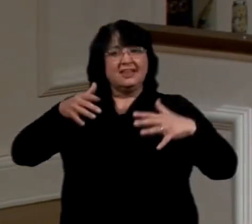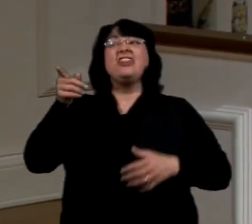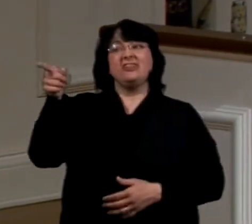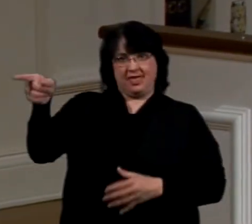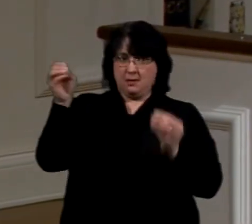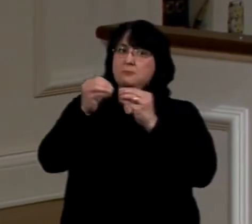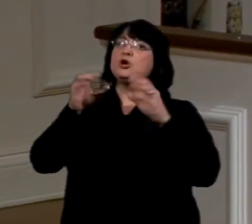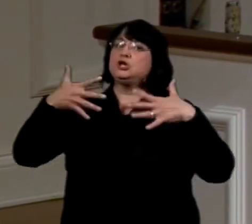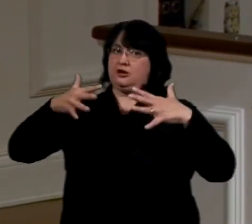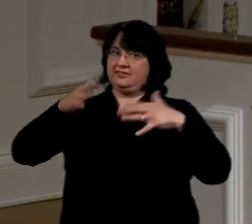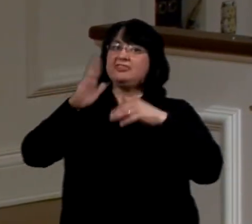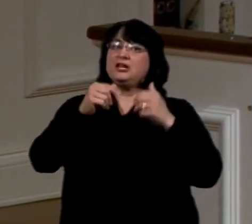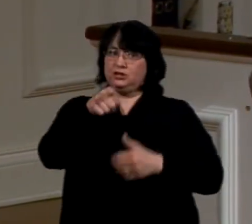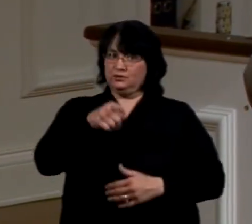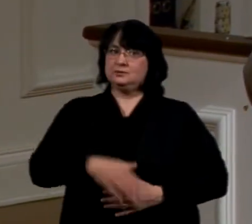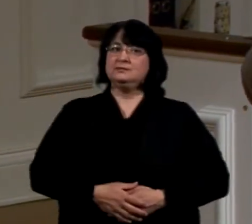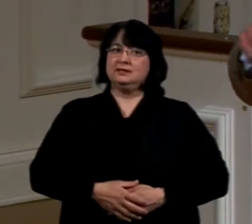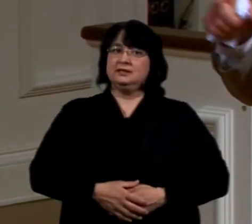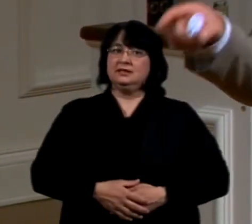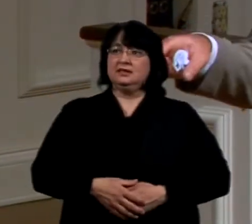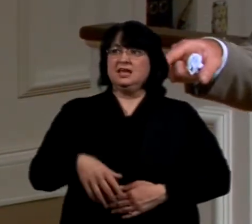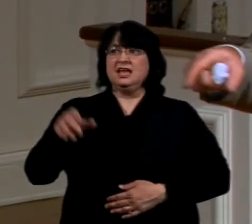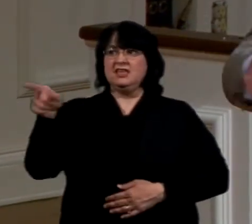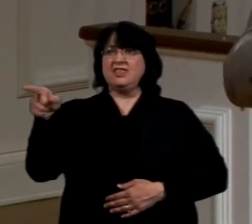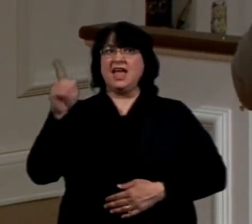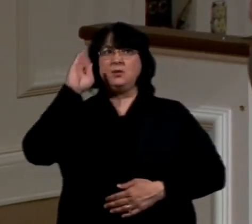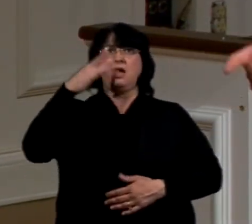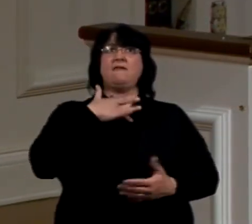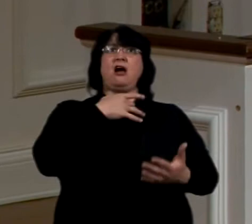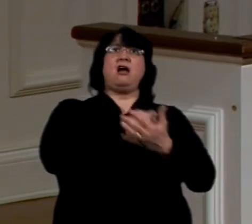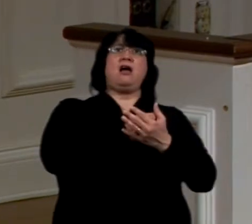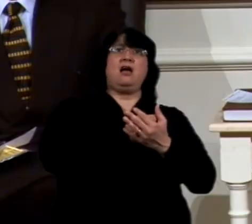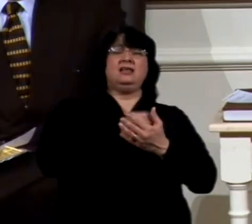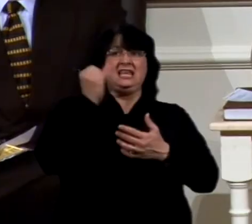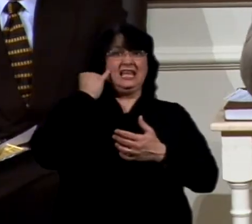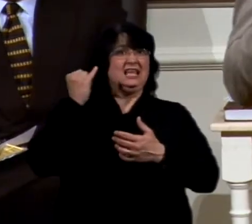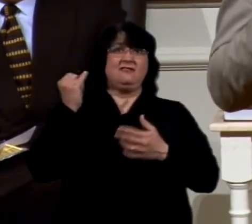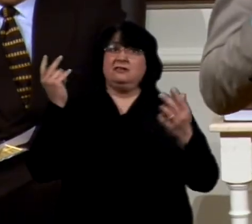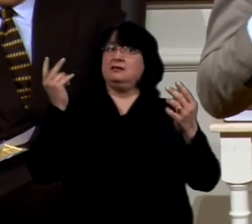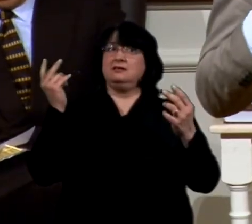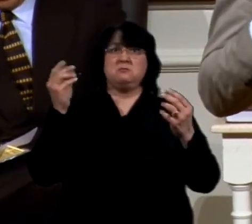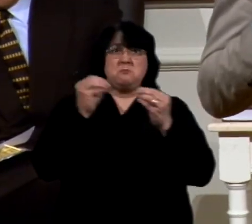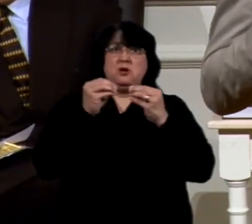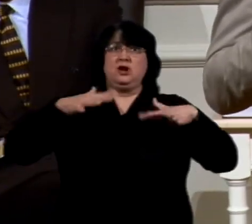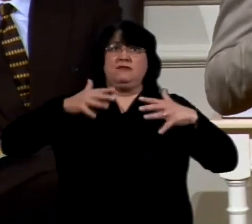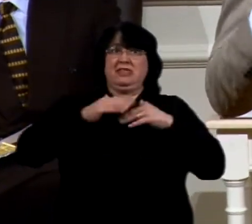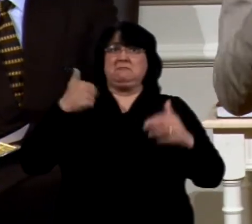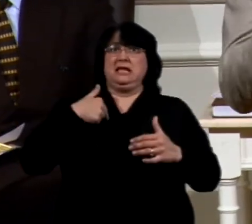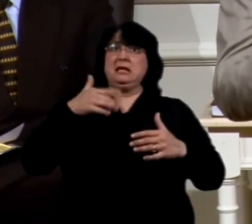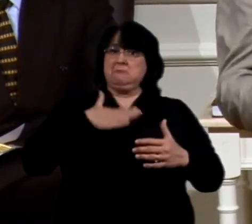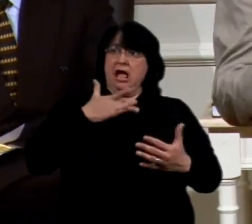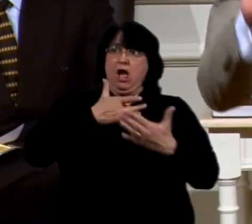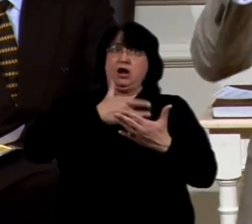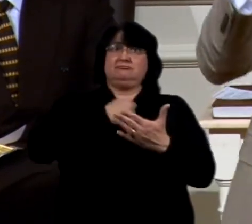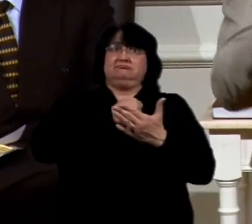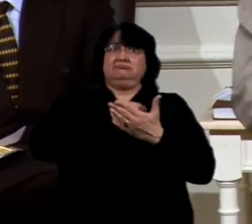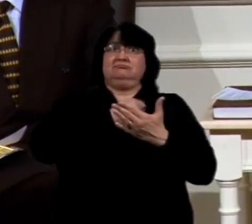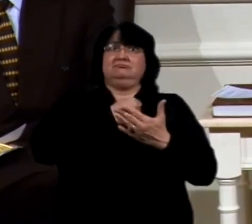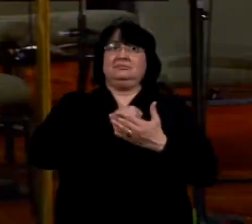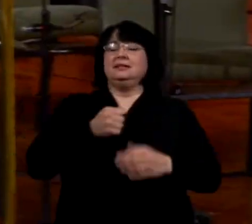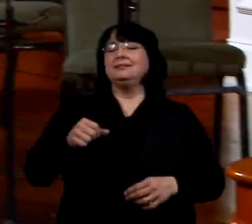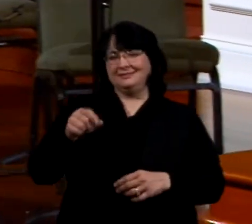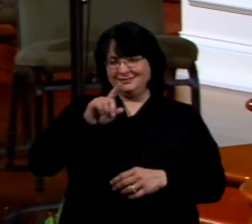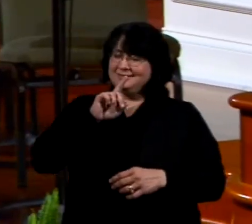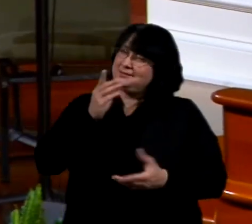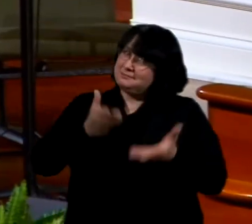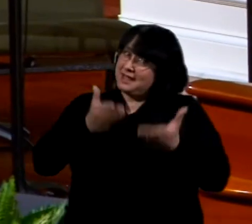are. Well, preacher, they're going to fall over with a heart attack if they're more nervous than me because my heart's beating out of my chest. That may be so, but they're more